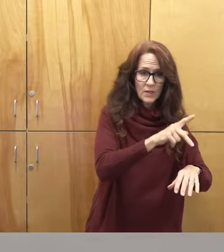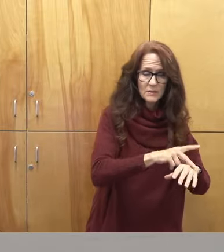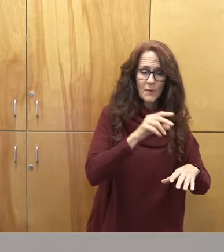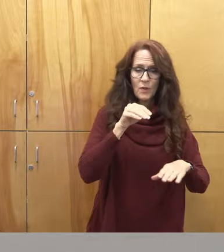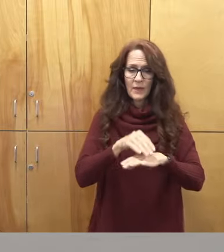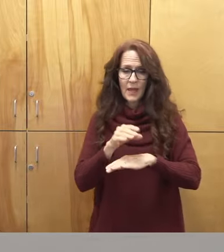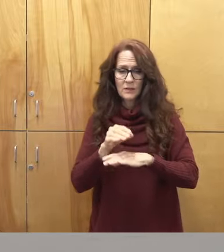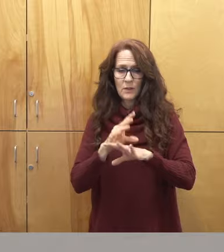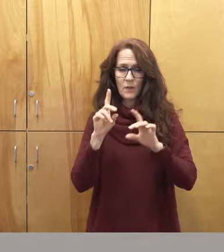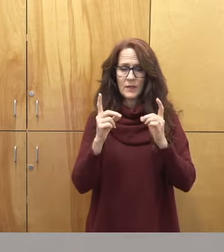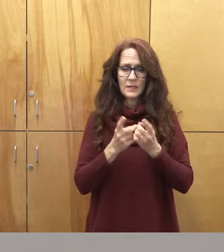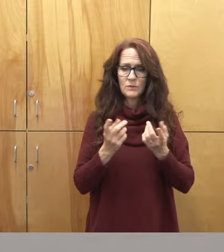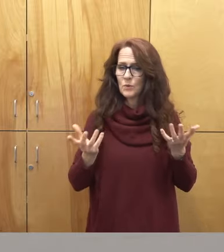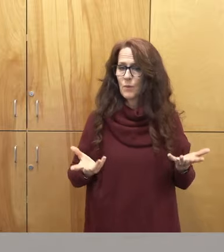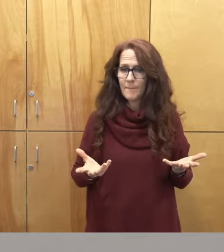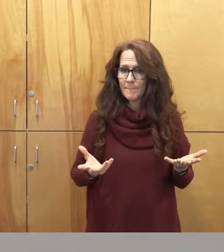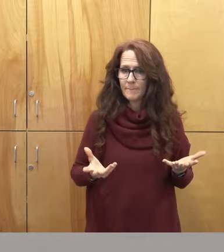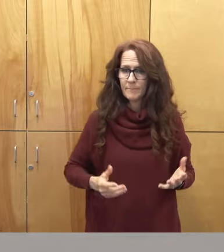counselor, the district?